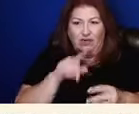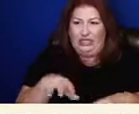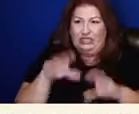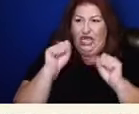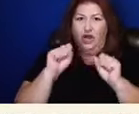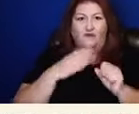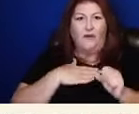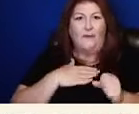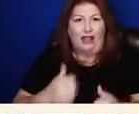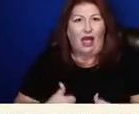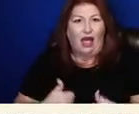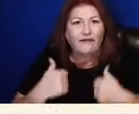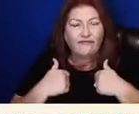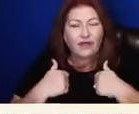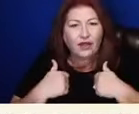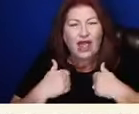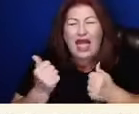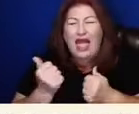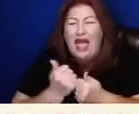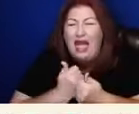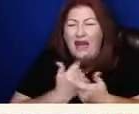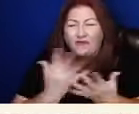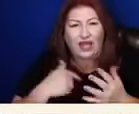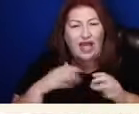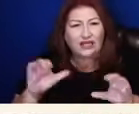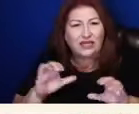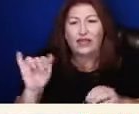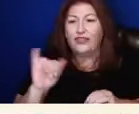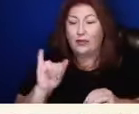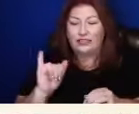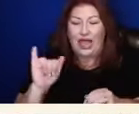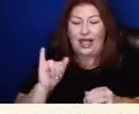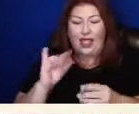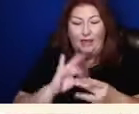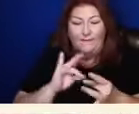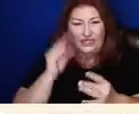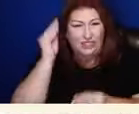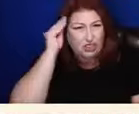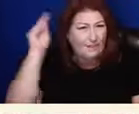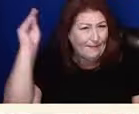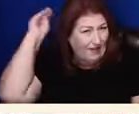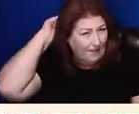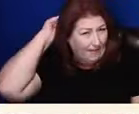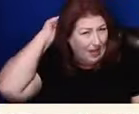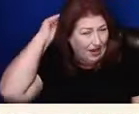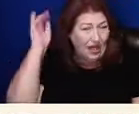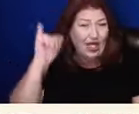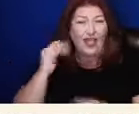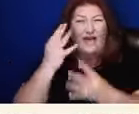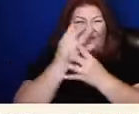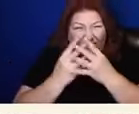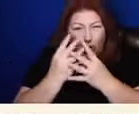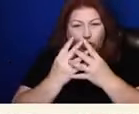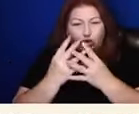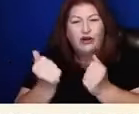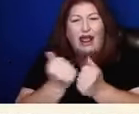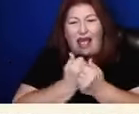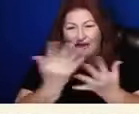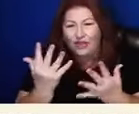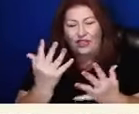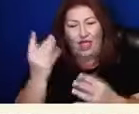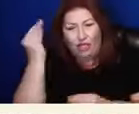life, right? Every single thing I did, it was like this message in the back of me that was a filter that every other thought, every other action